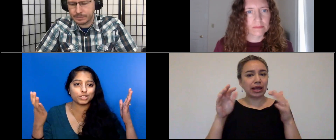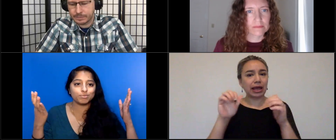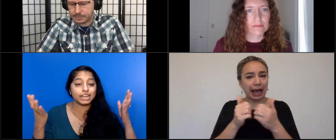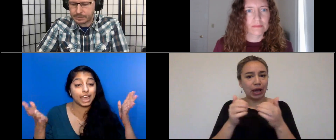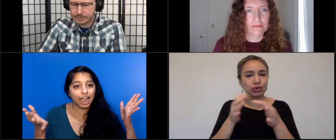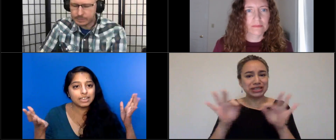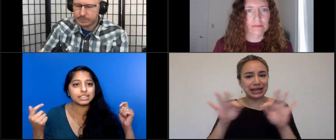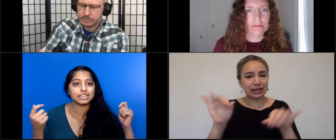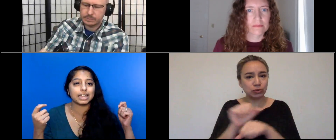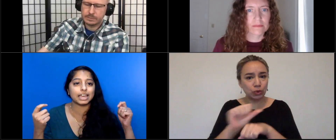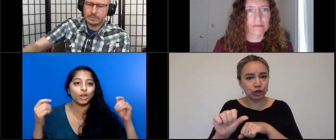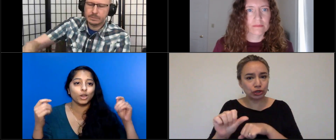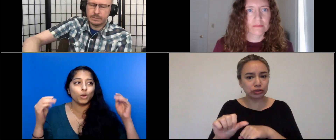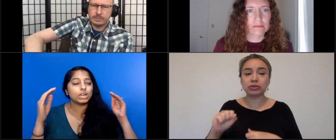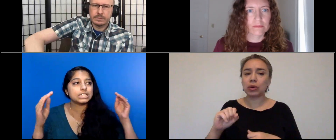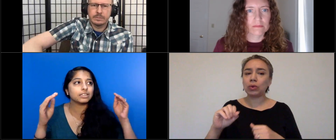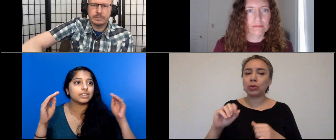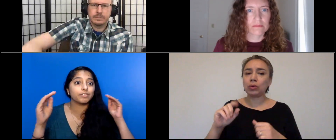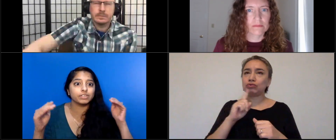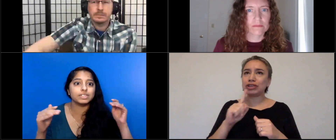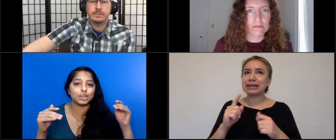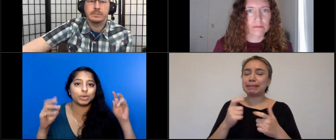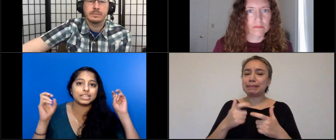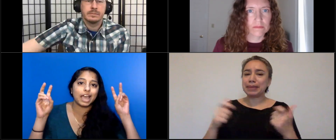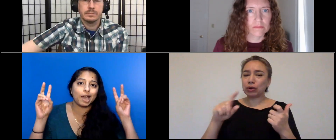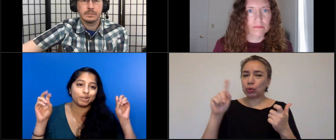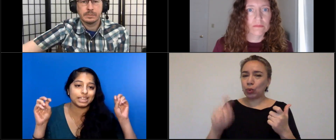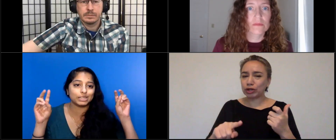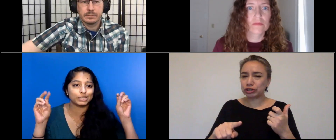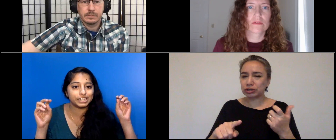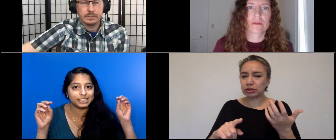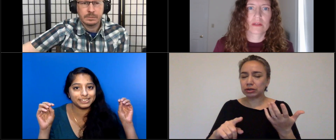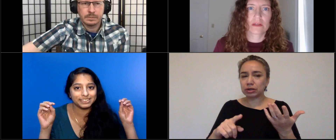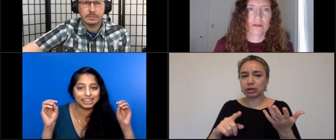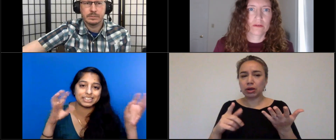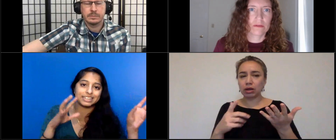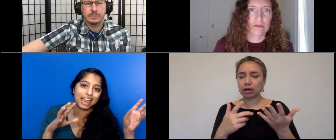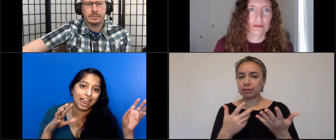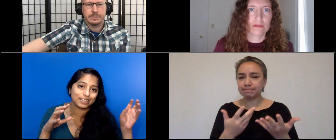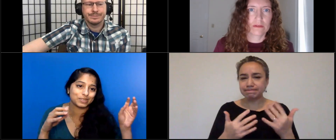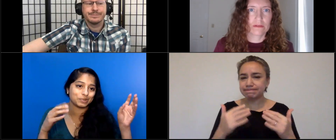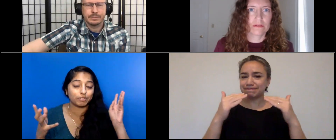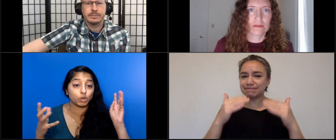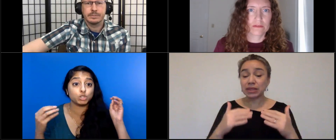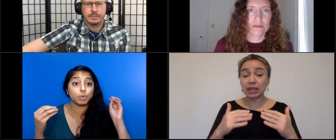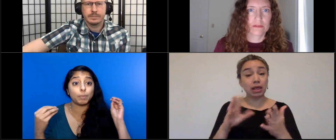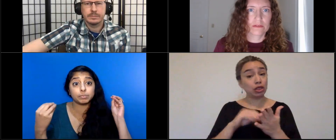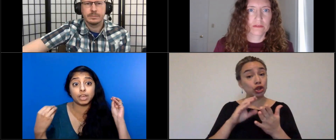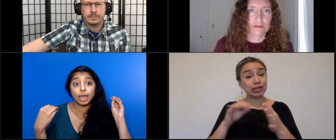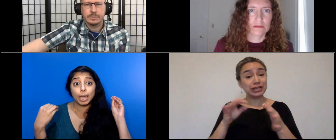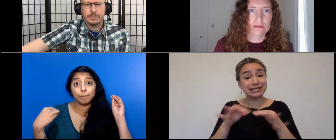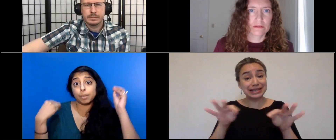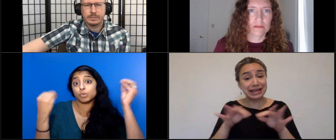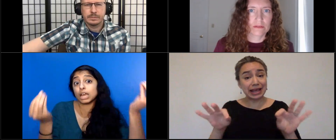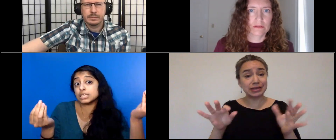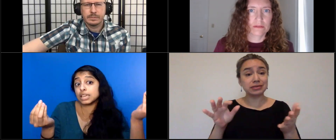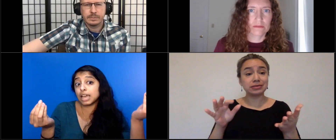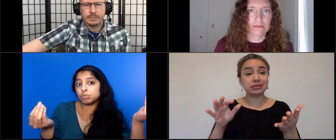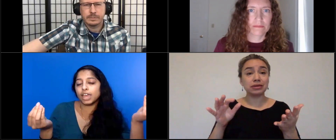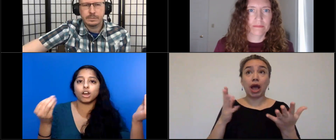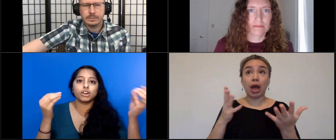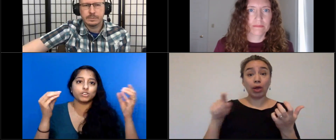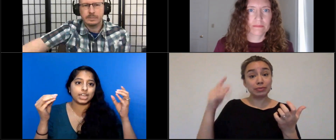bigger question we can ask is like, what is the level of detail? What does it count as like learning like syntax or whatever? Or do I want them to